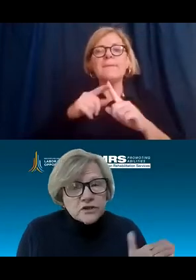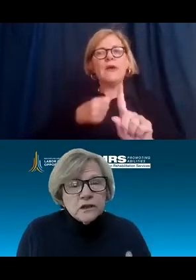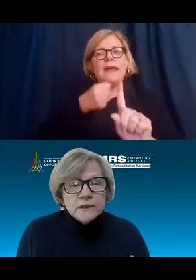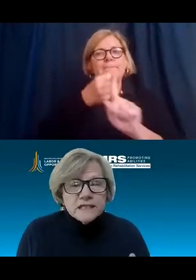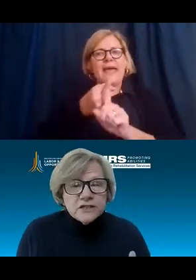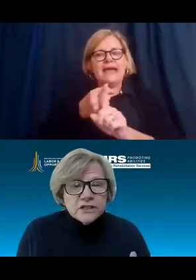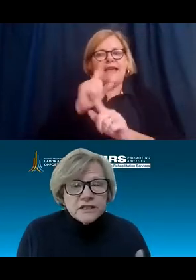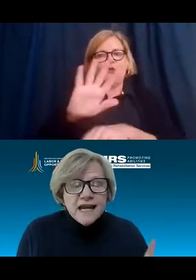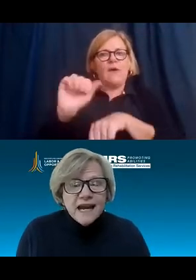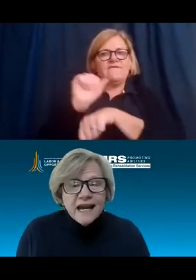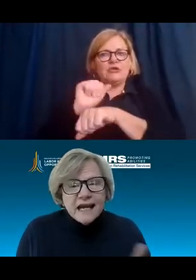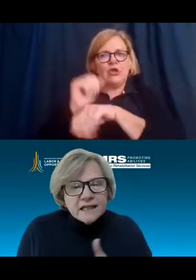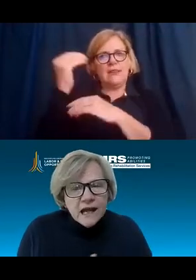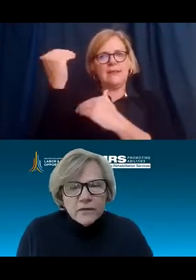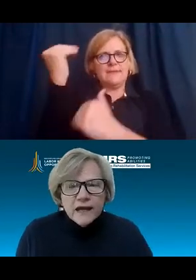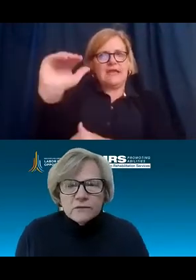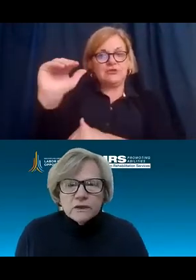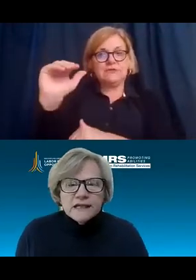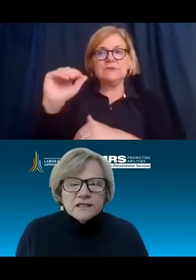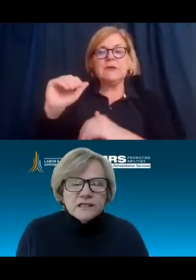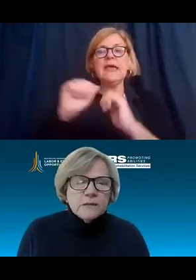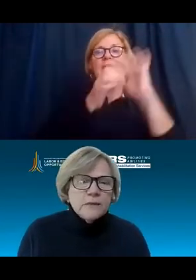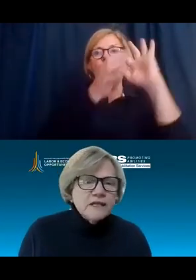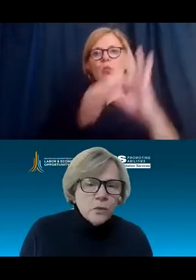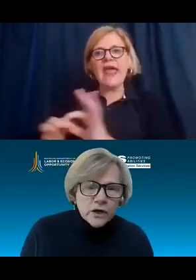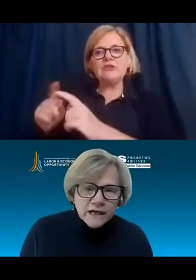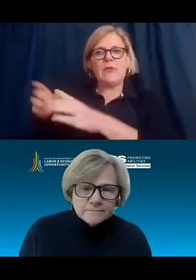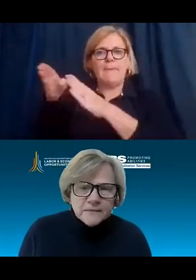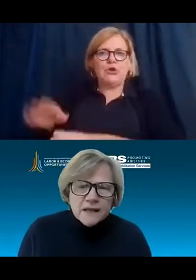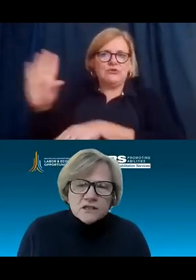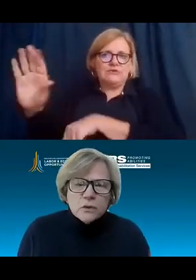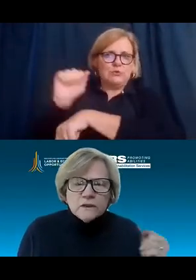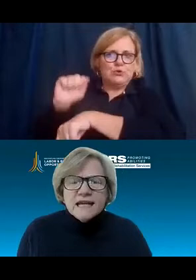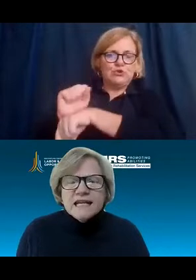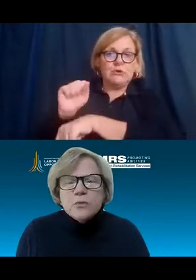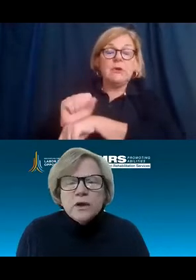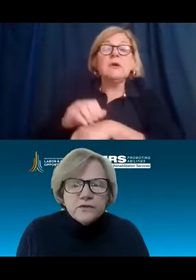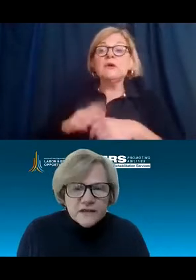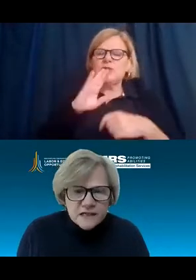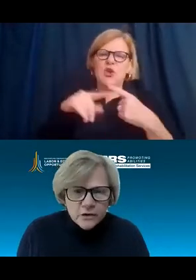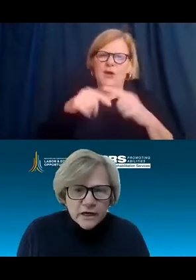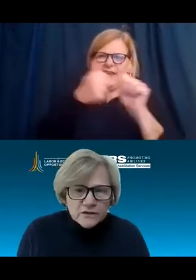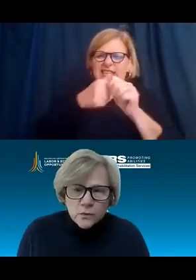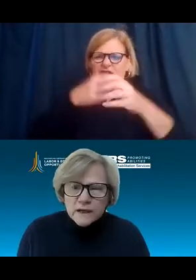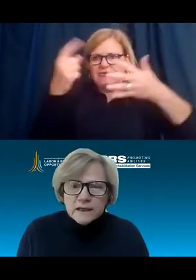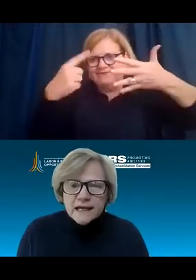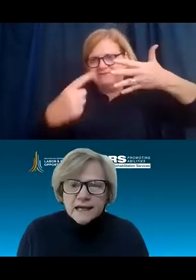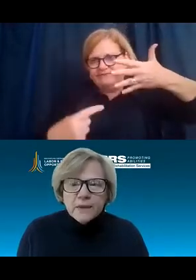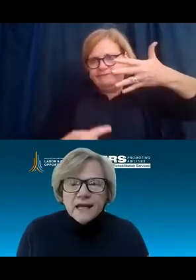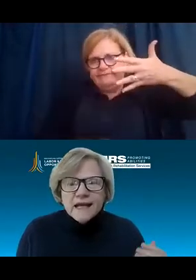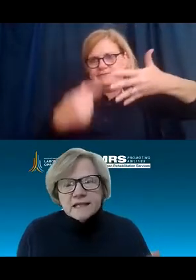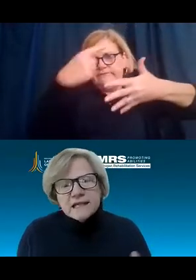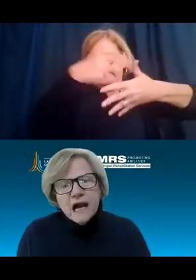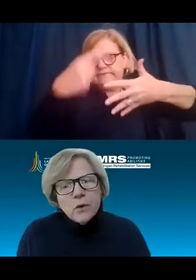the functional limitations and how that relates to somebody's working. So we'll take each one of these areas one at a